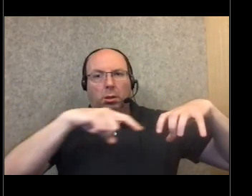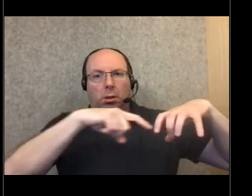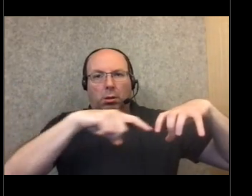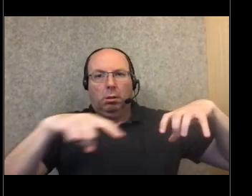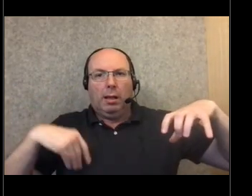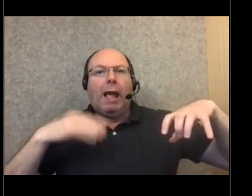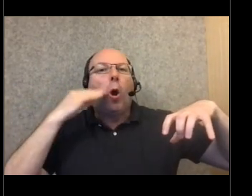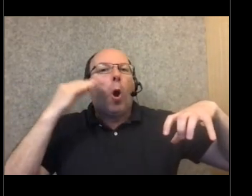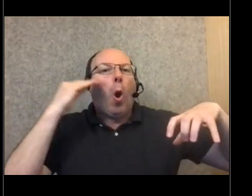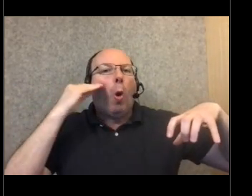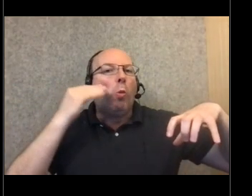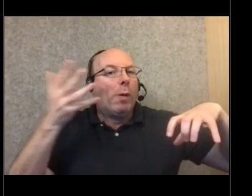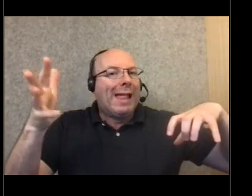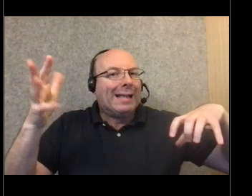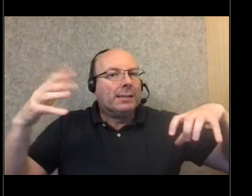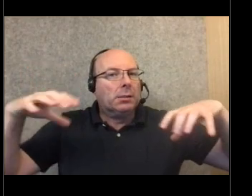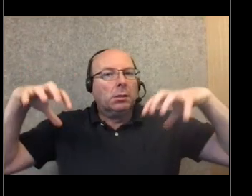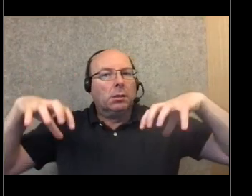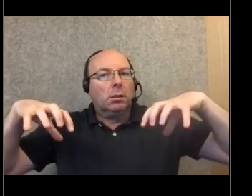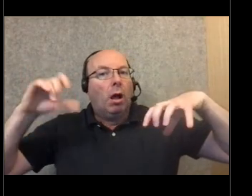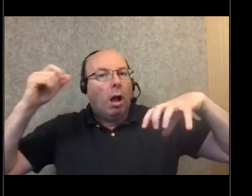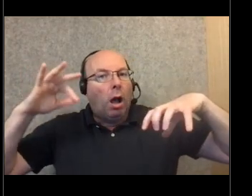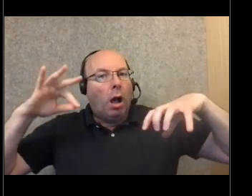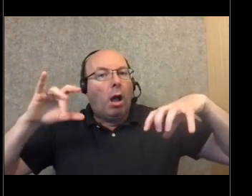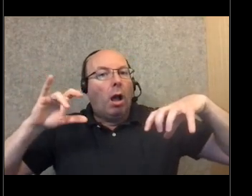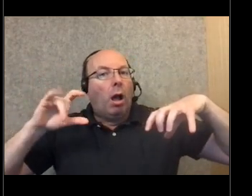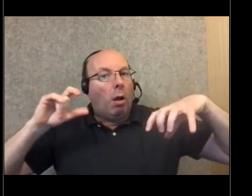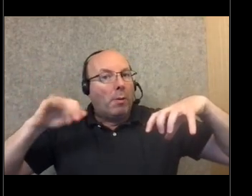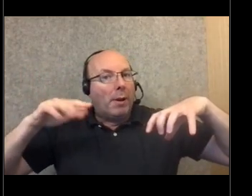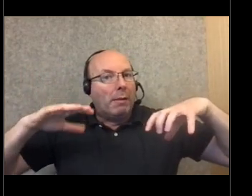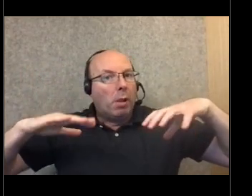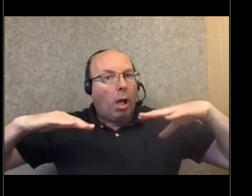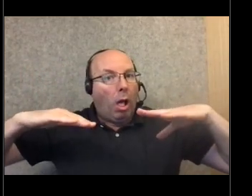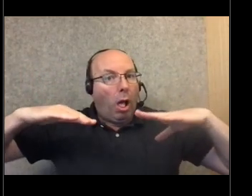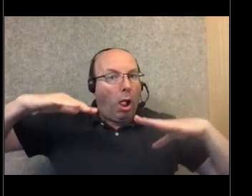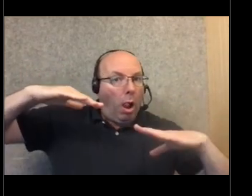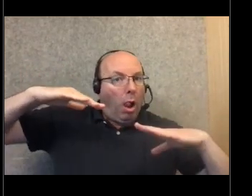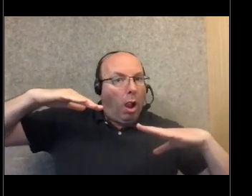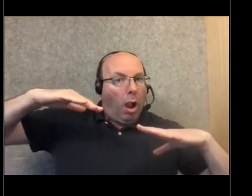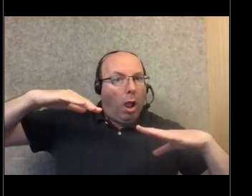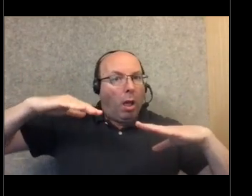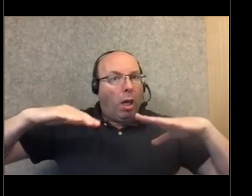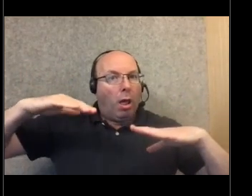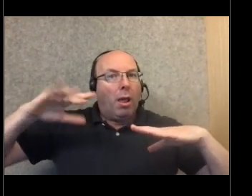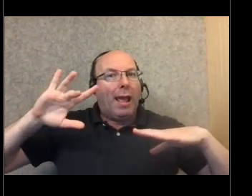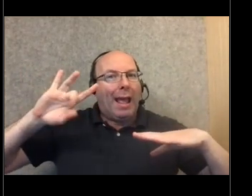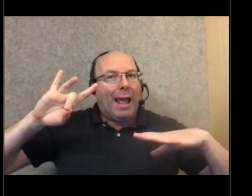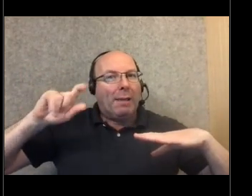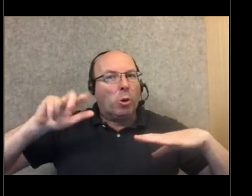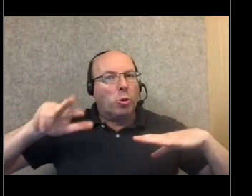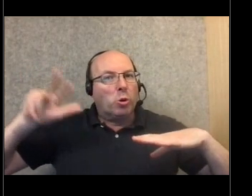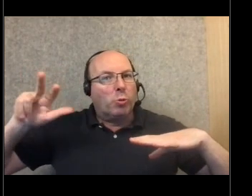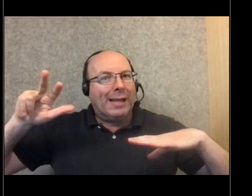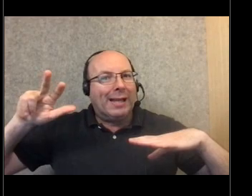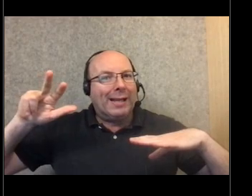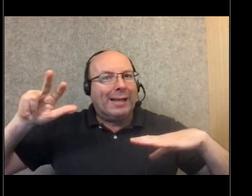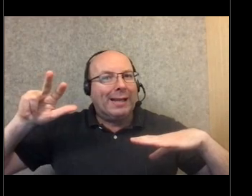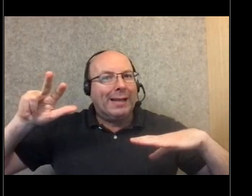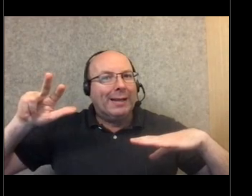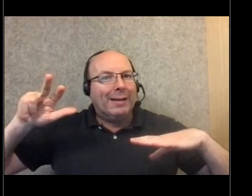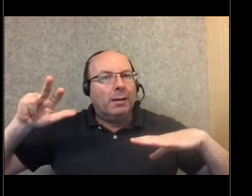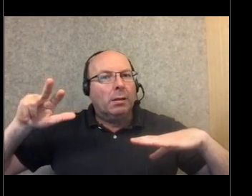units exceeds 8.33% or 1 in 12, it is recommended